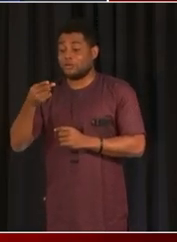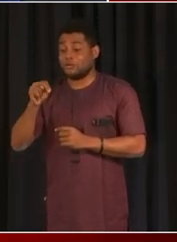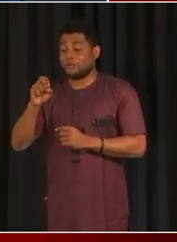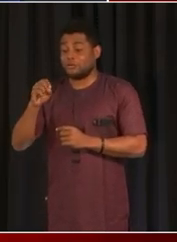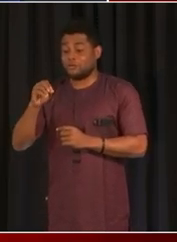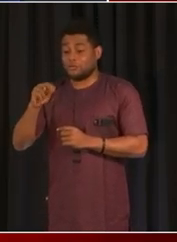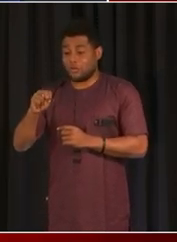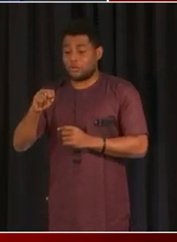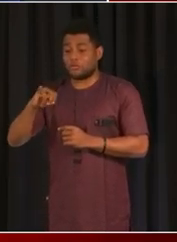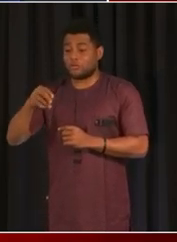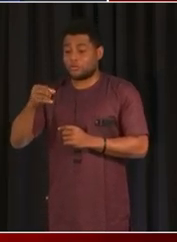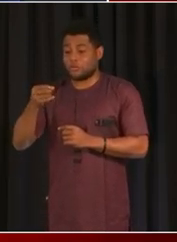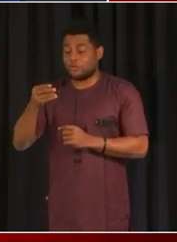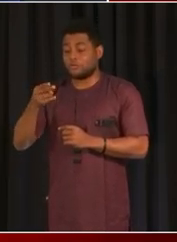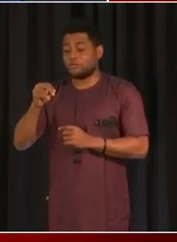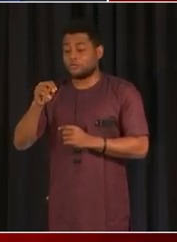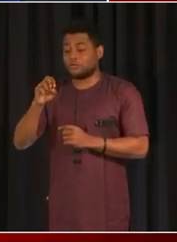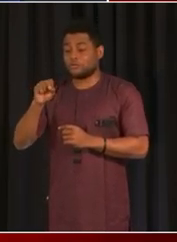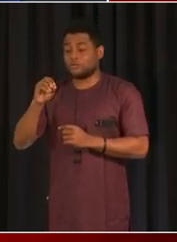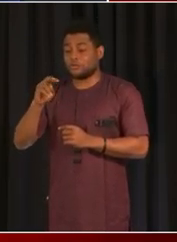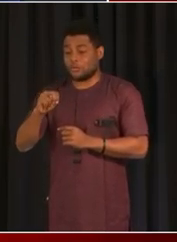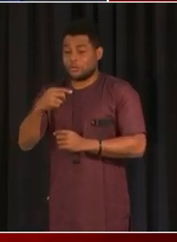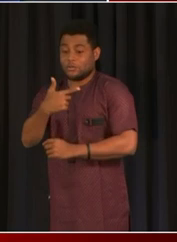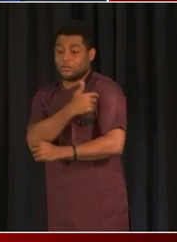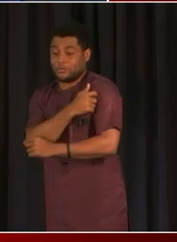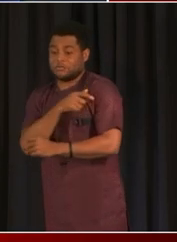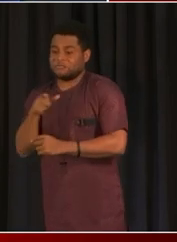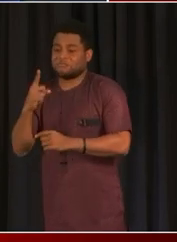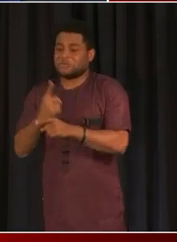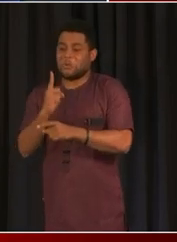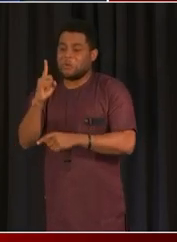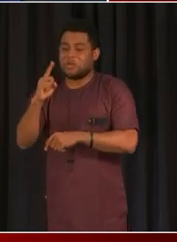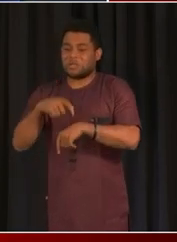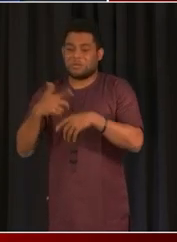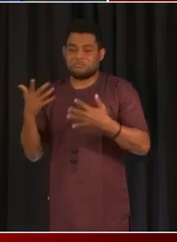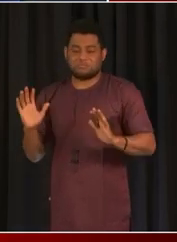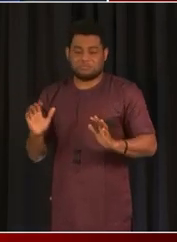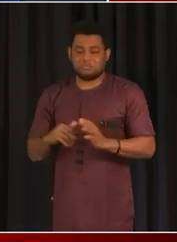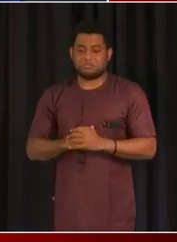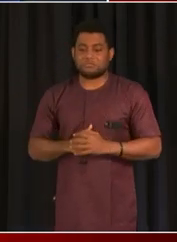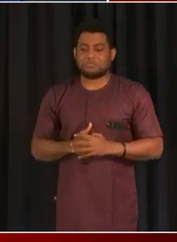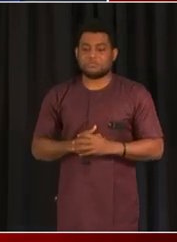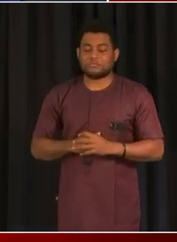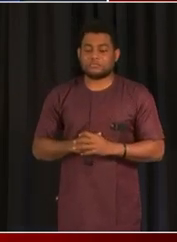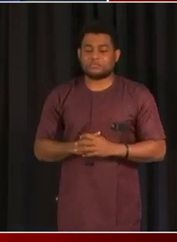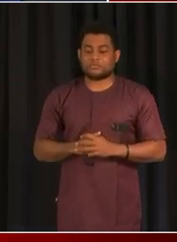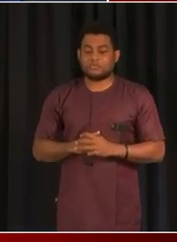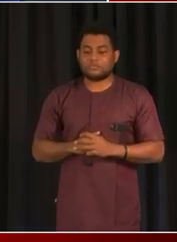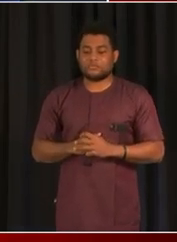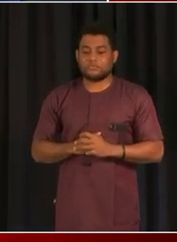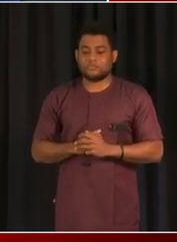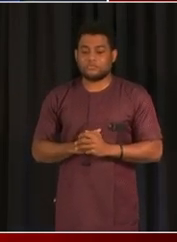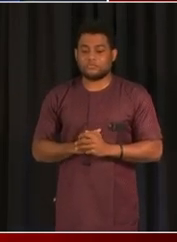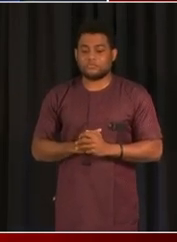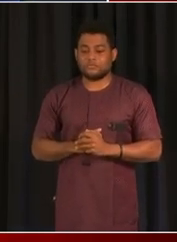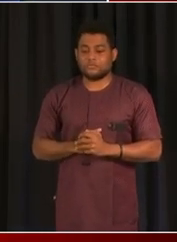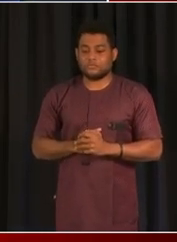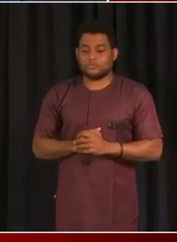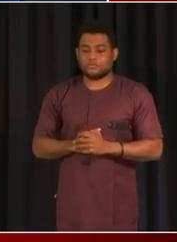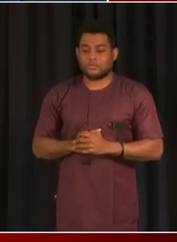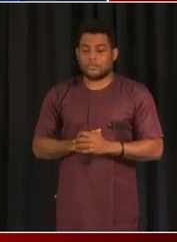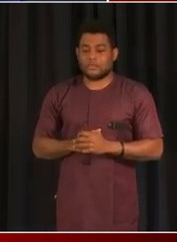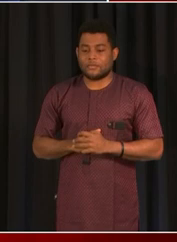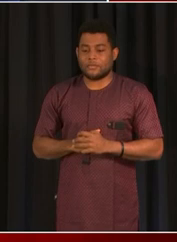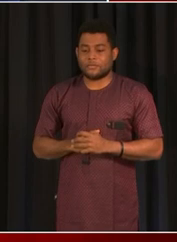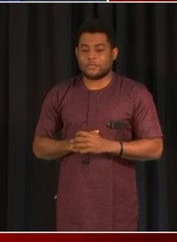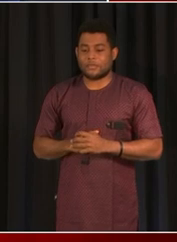to folks on our website. In terms of whether or not there's a demographic profile for